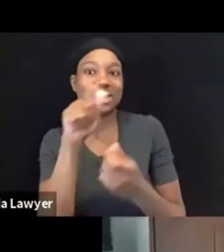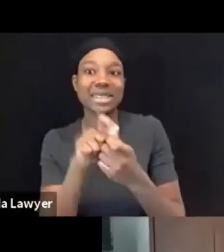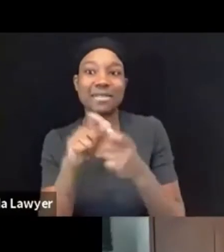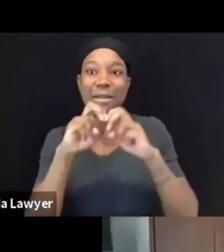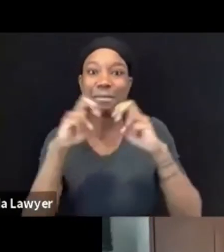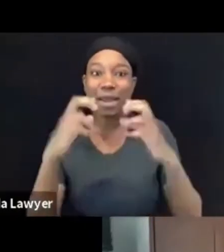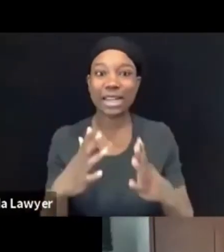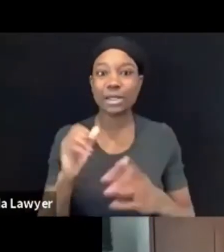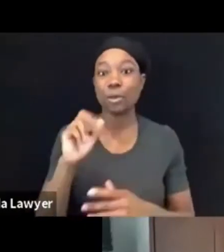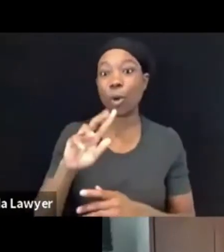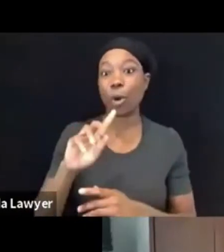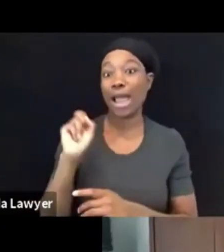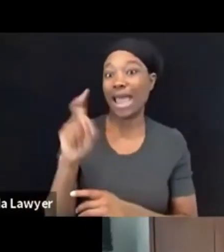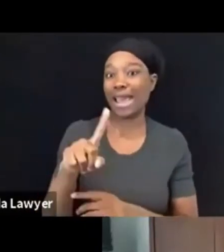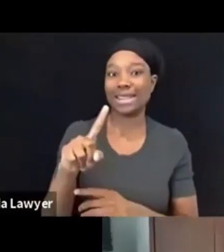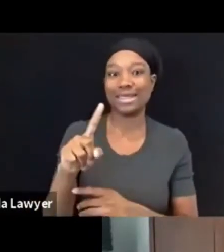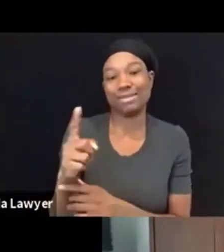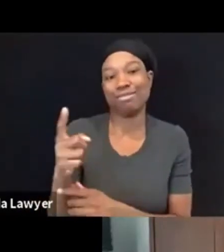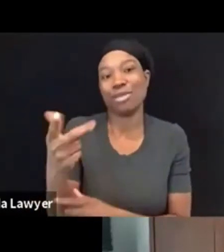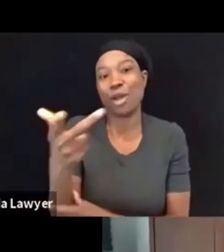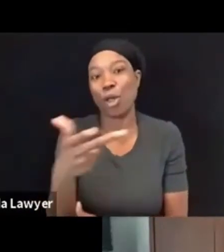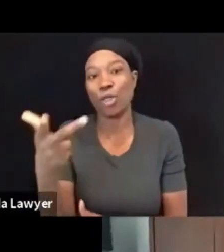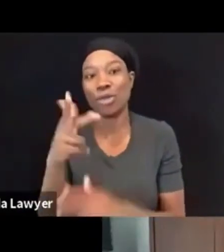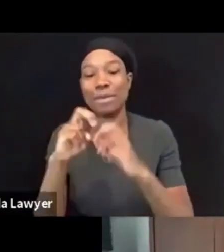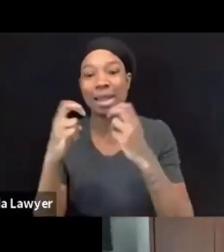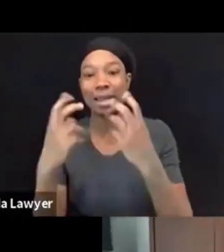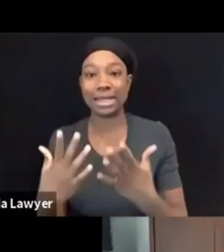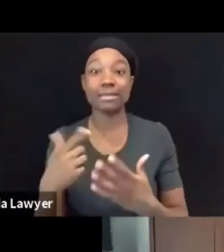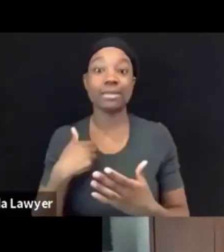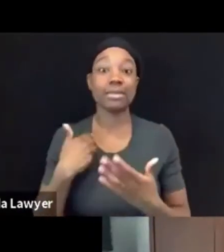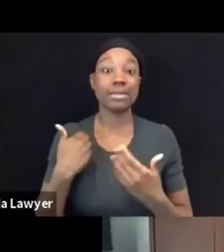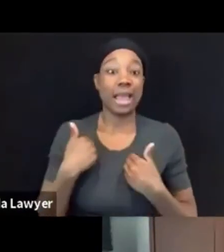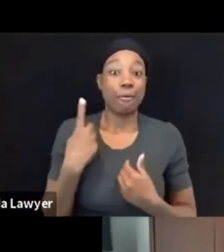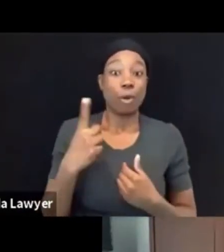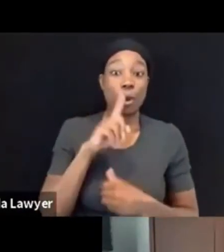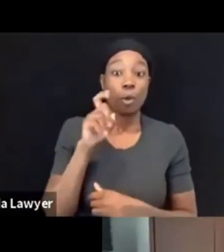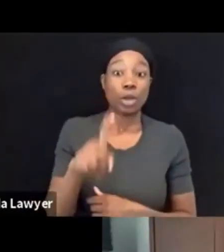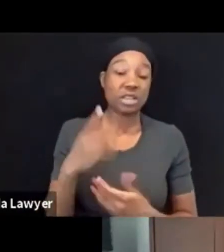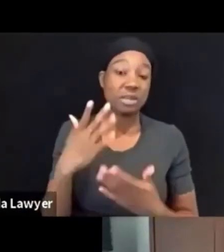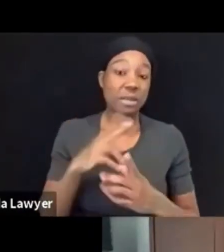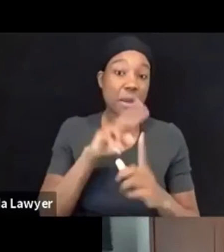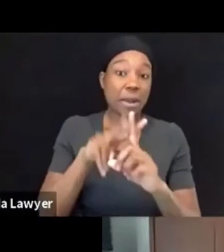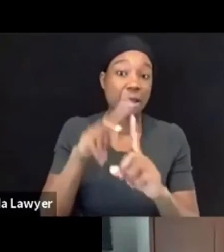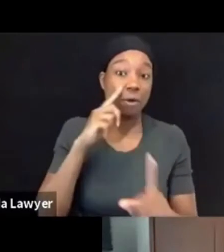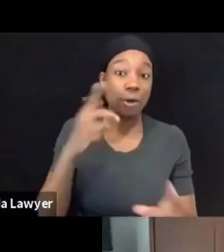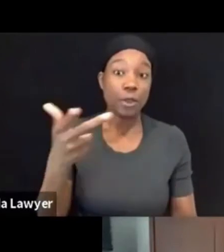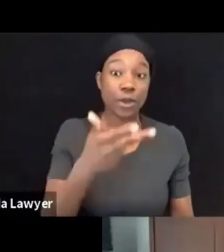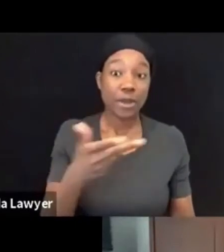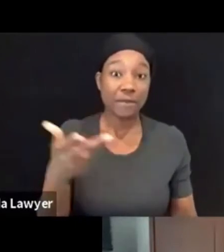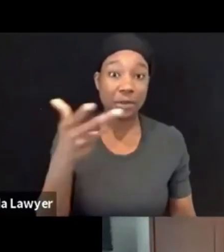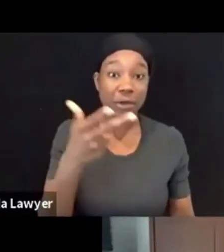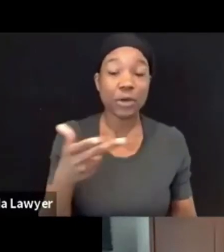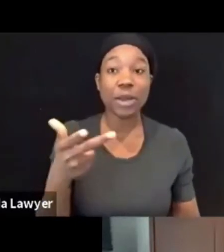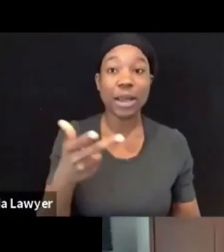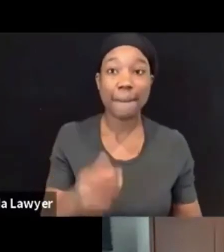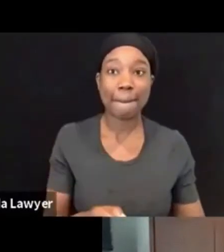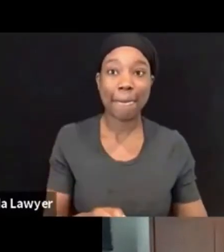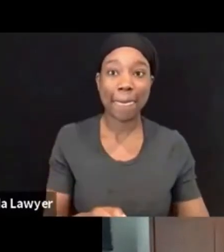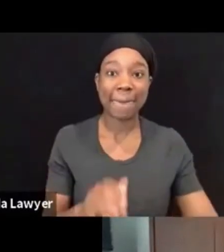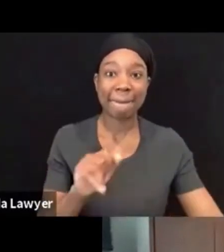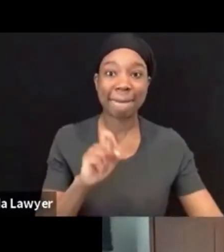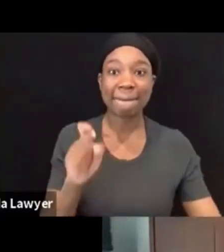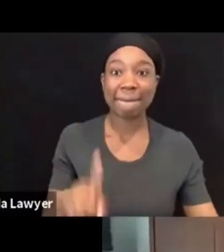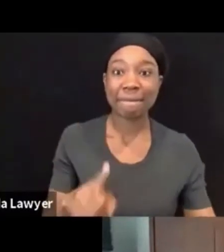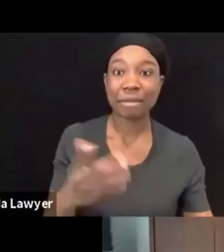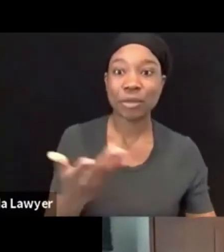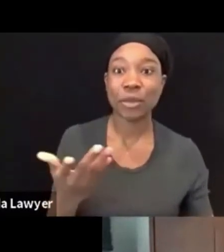them. I wanted to kick off with one question that perhaps would apply to all 3 of you, which is, what are some